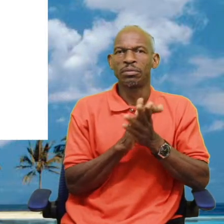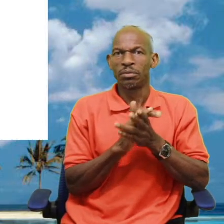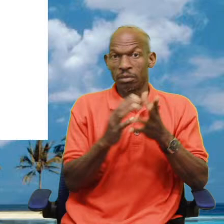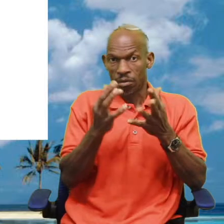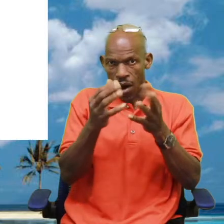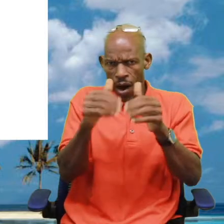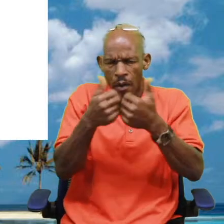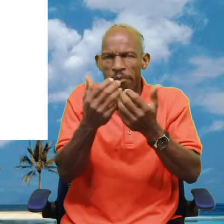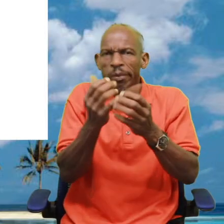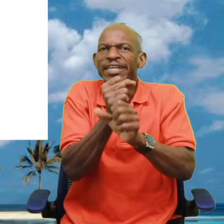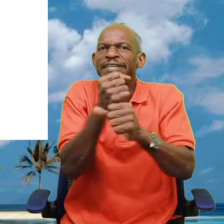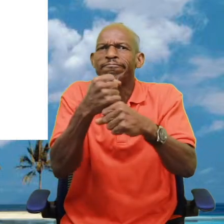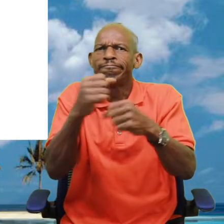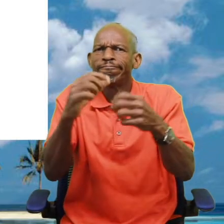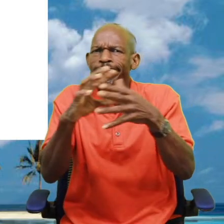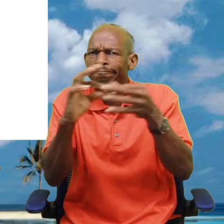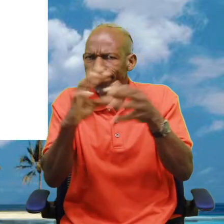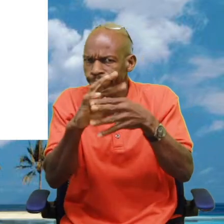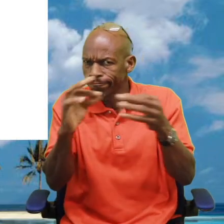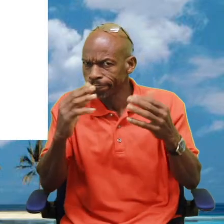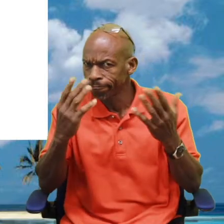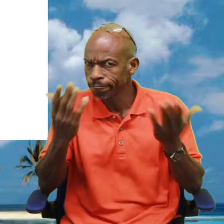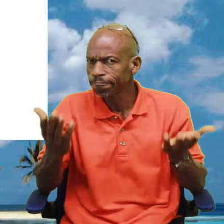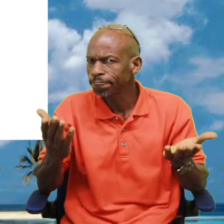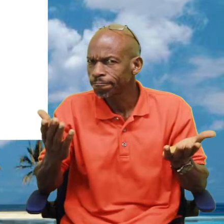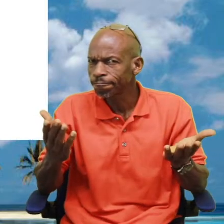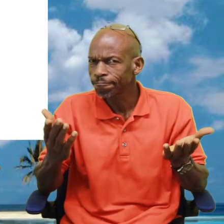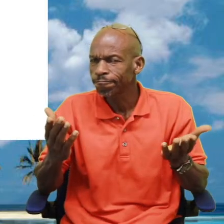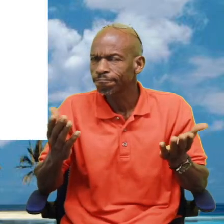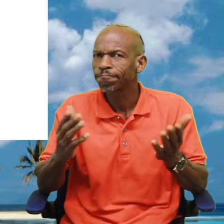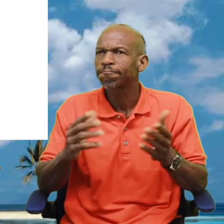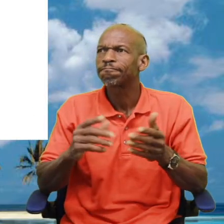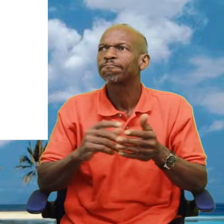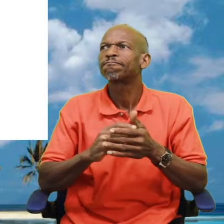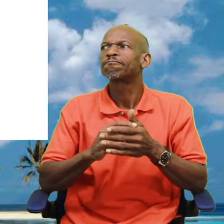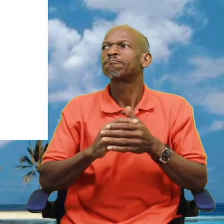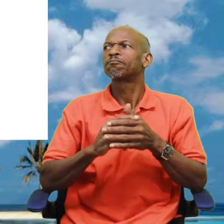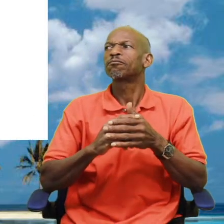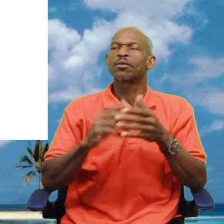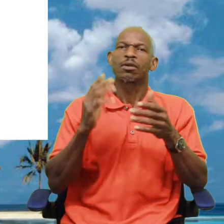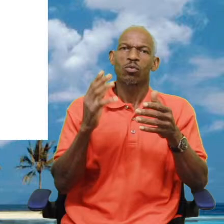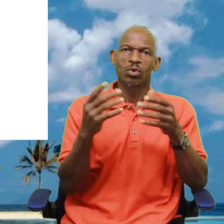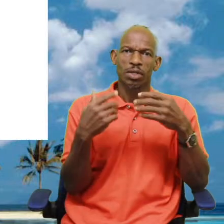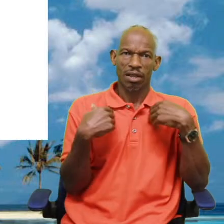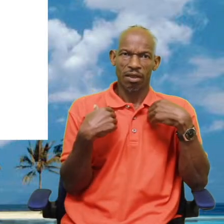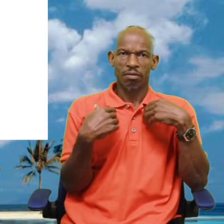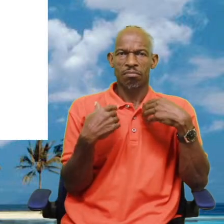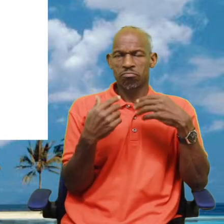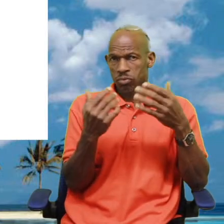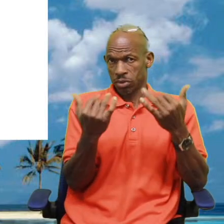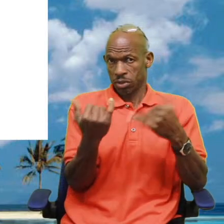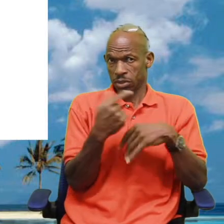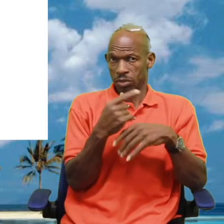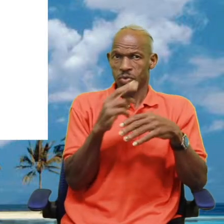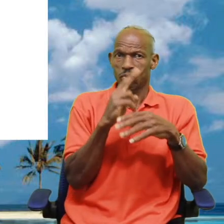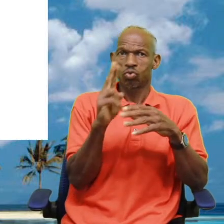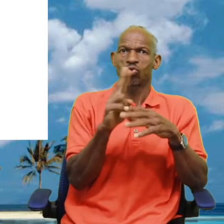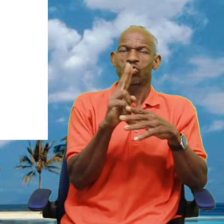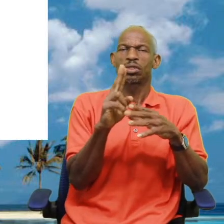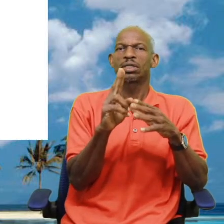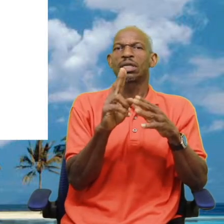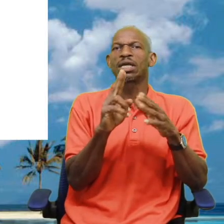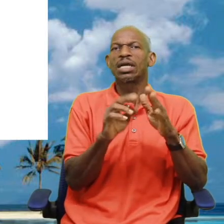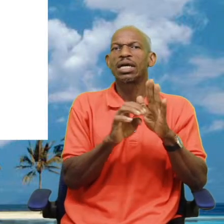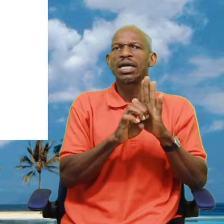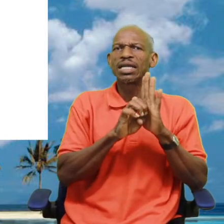sentences. This is one way of writing sentences. We're going to write a noun first, then a verb, then